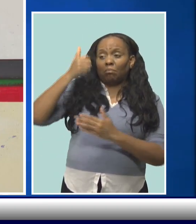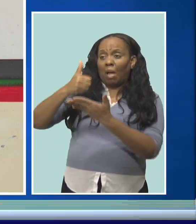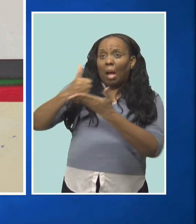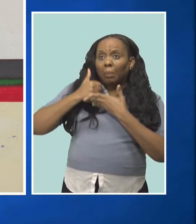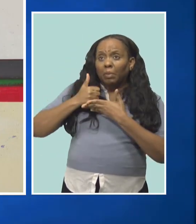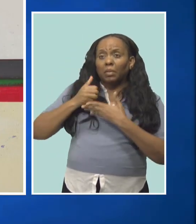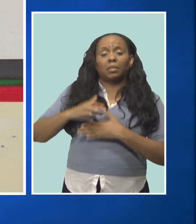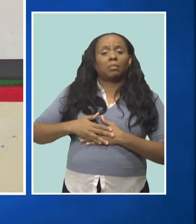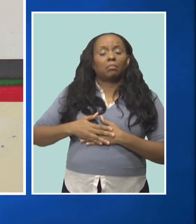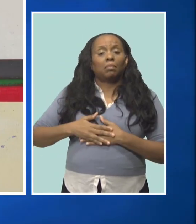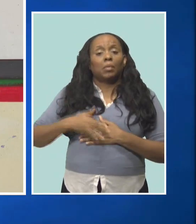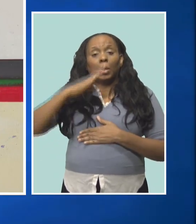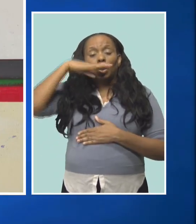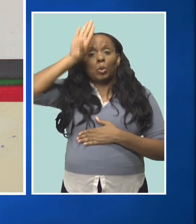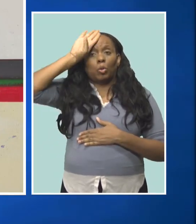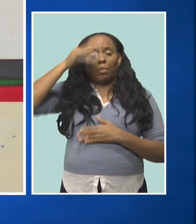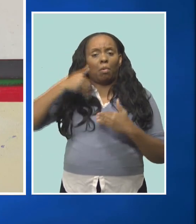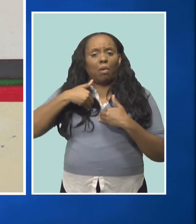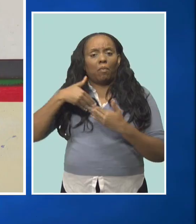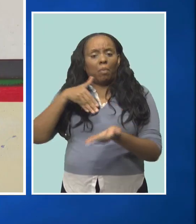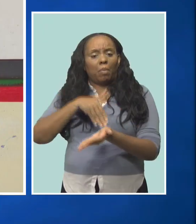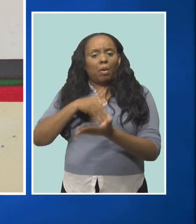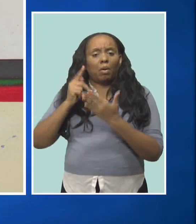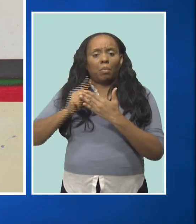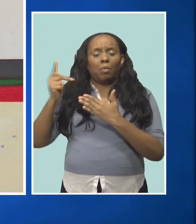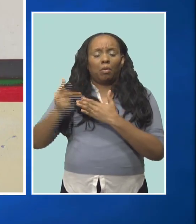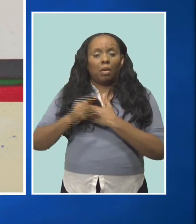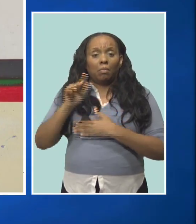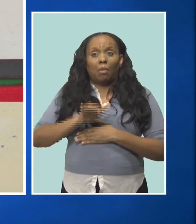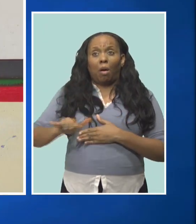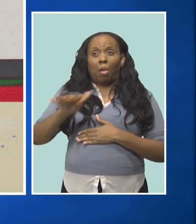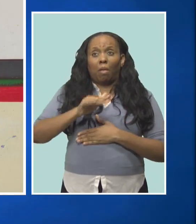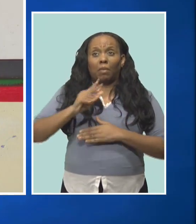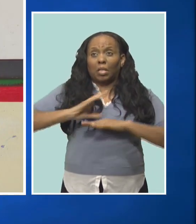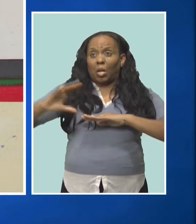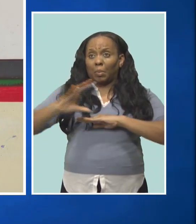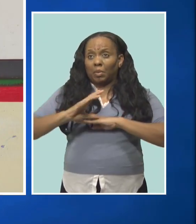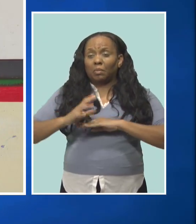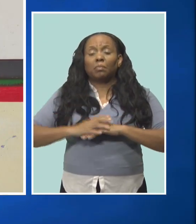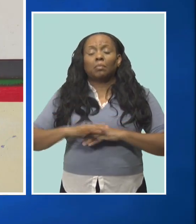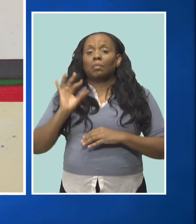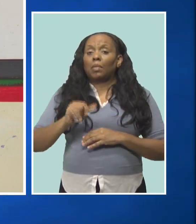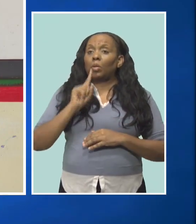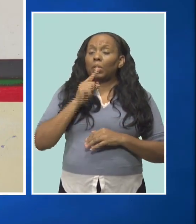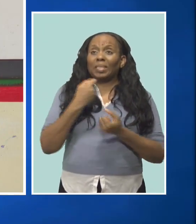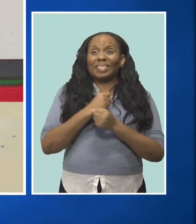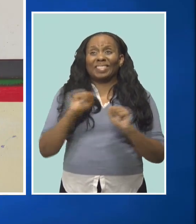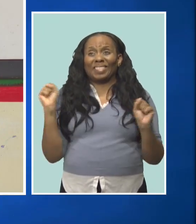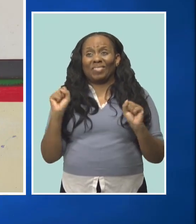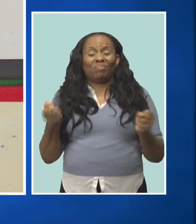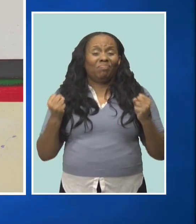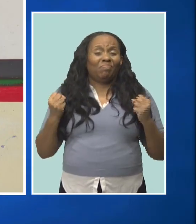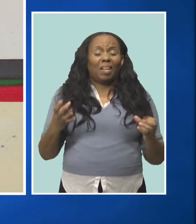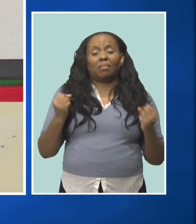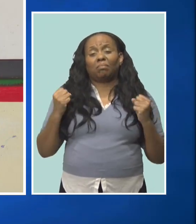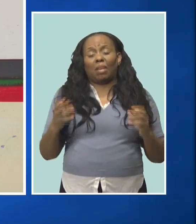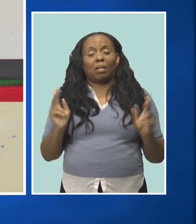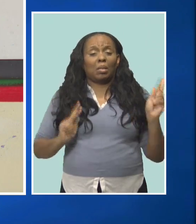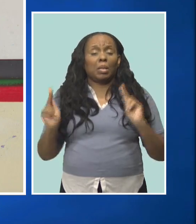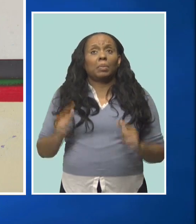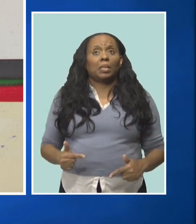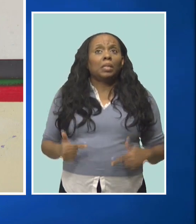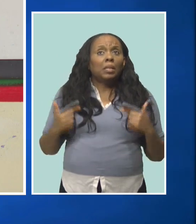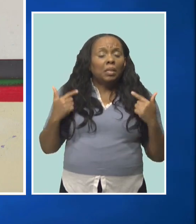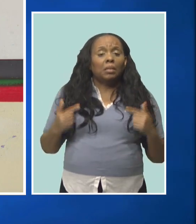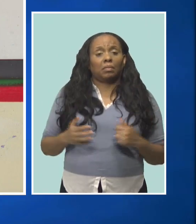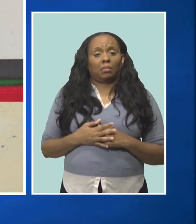medical program in our region, to the extent that they have saved the lives of many of